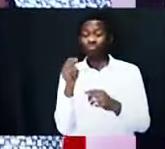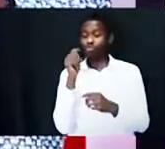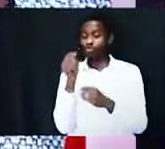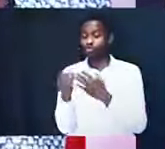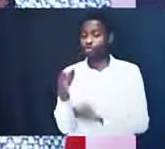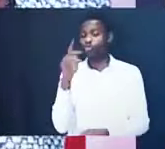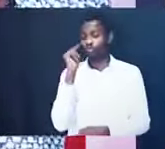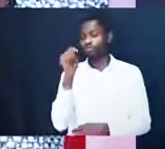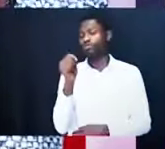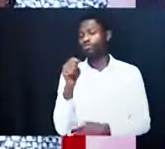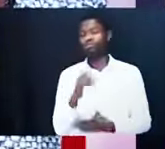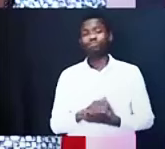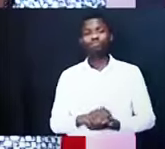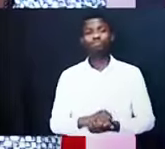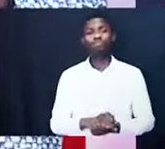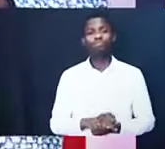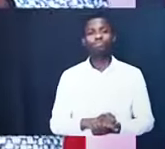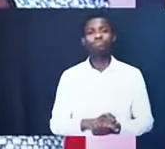If